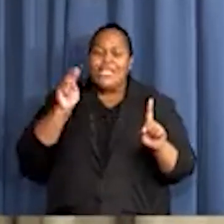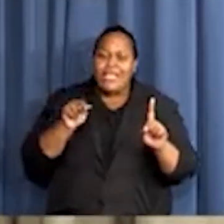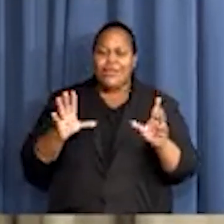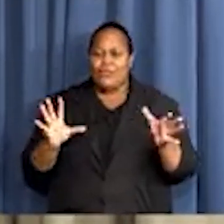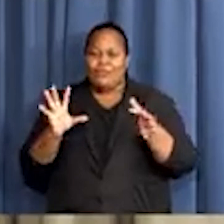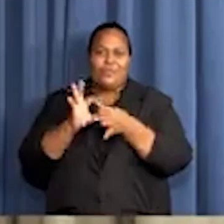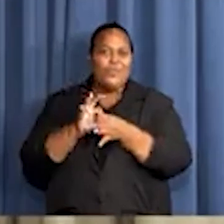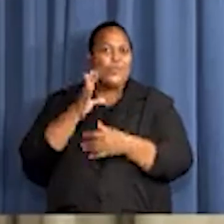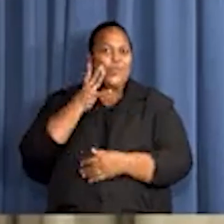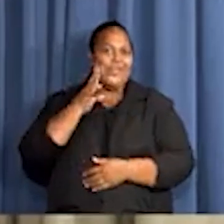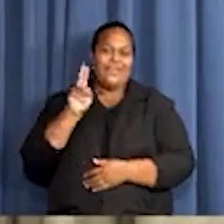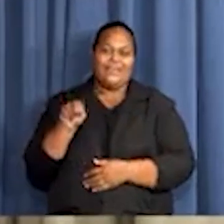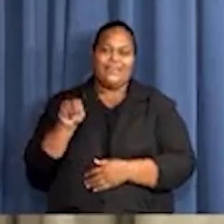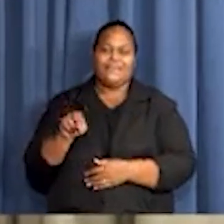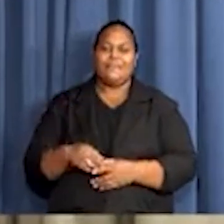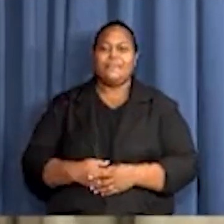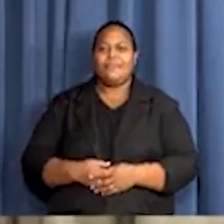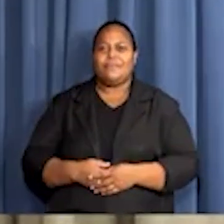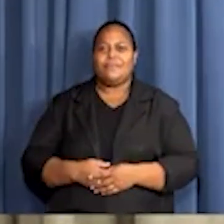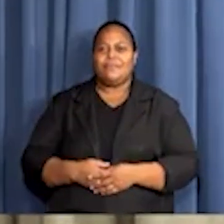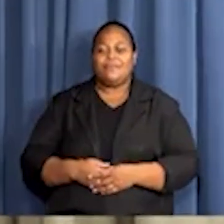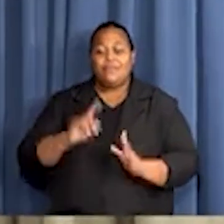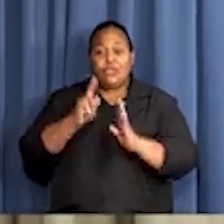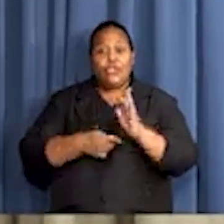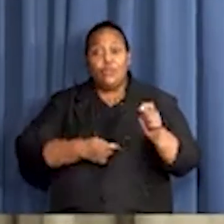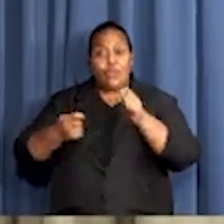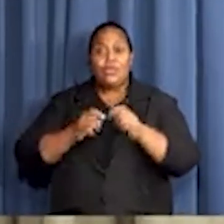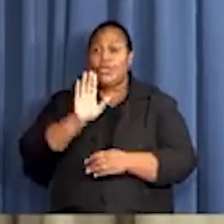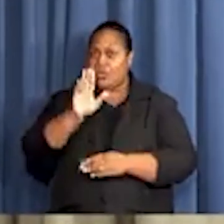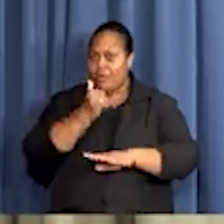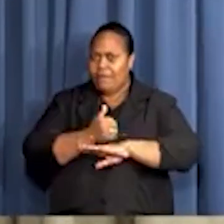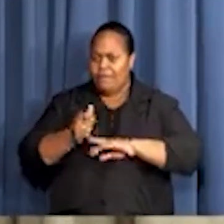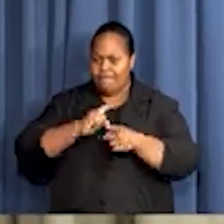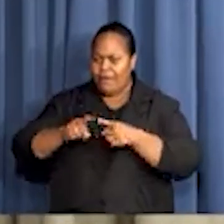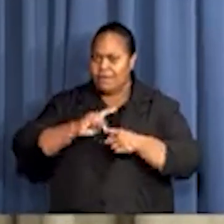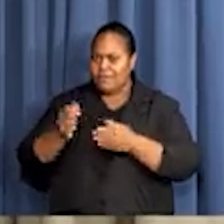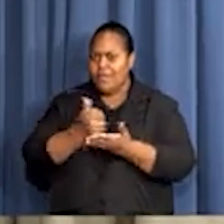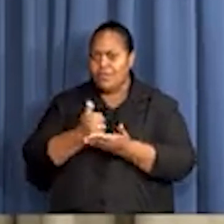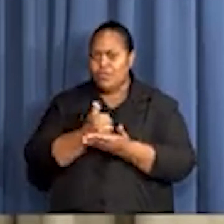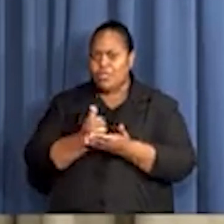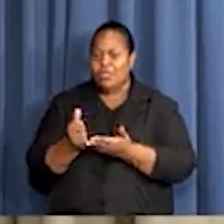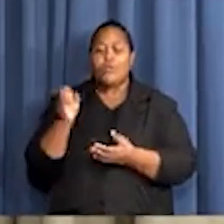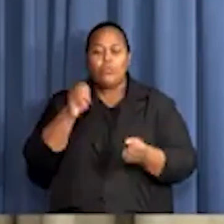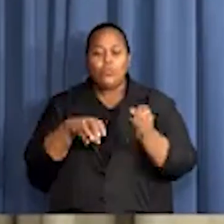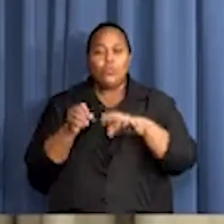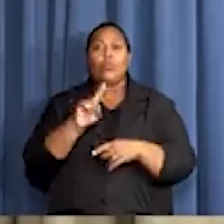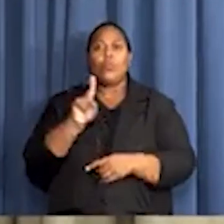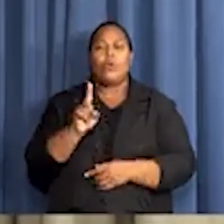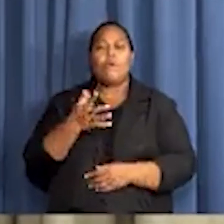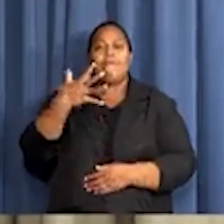when necessary. In January, your government acted quickly to put together a $50